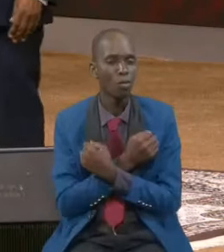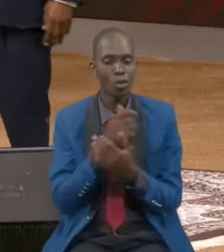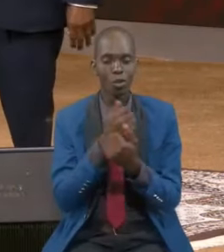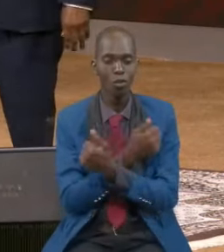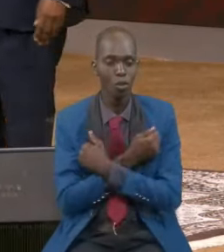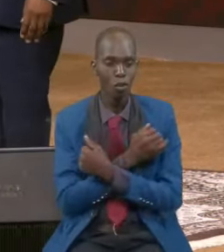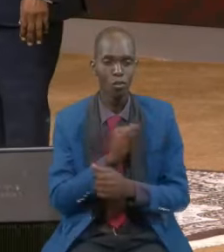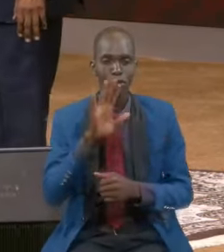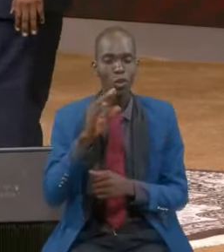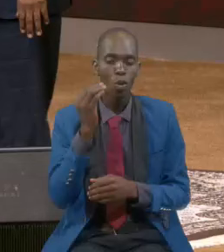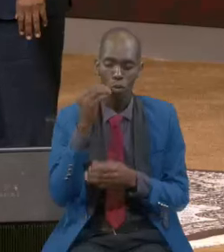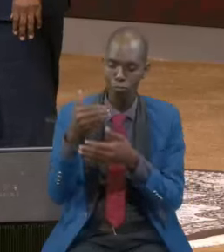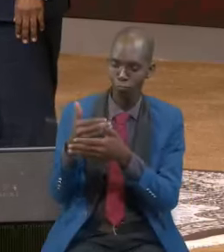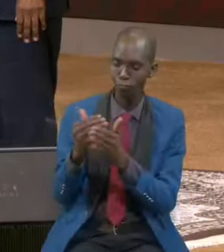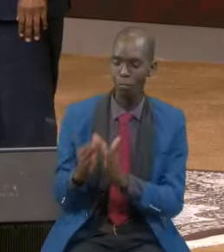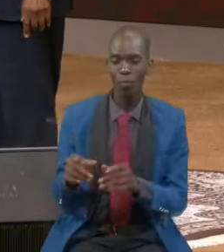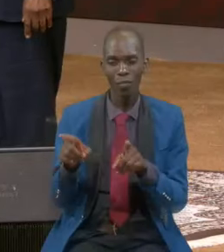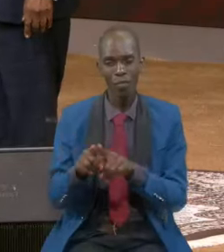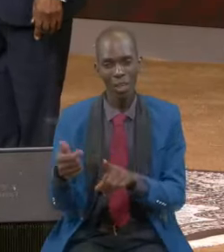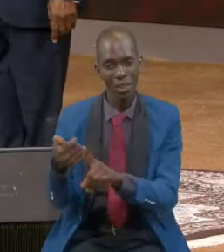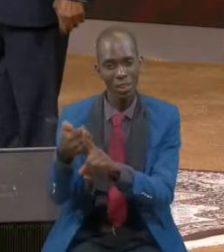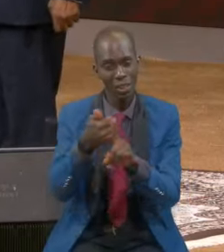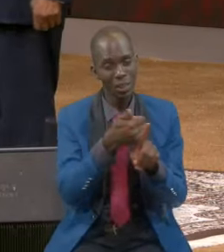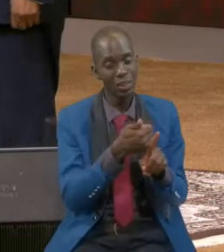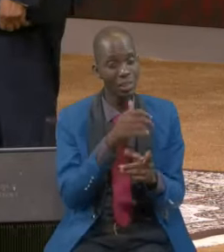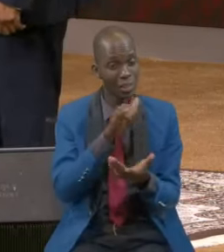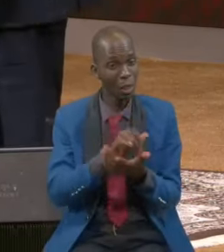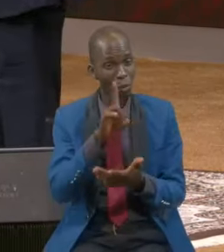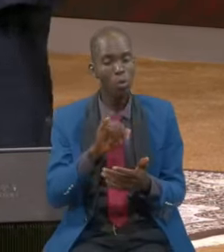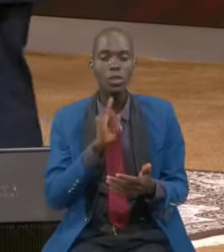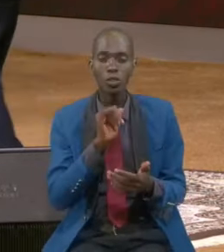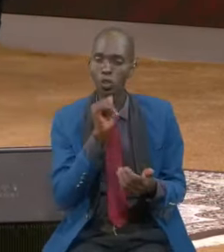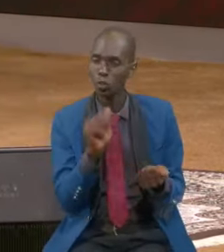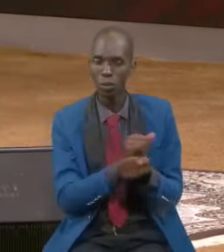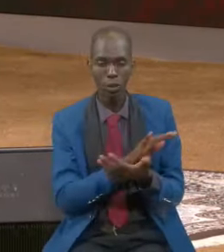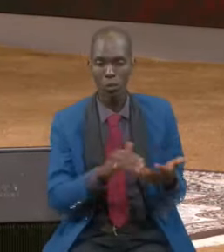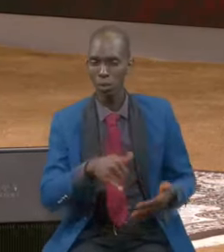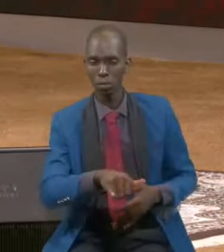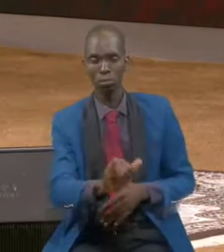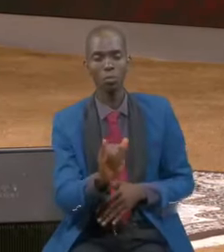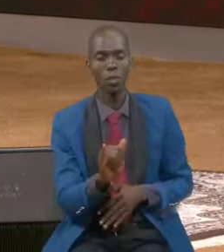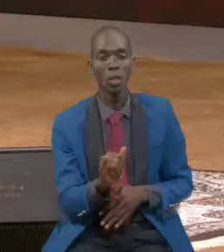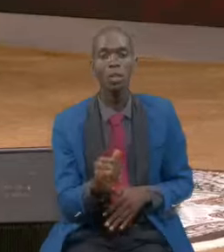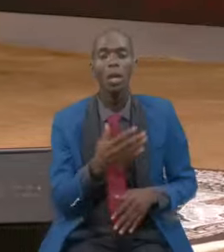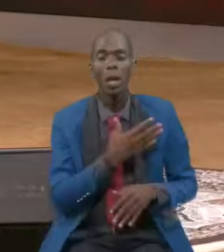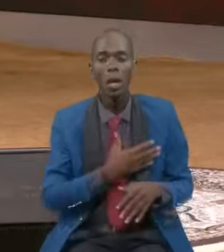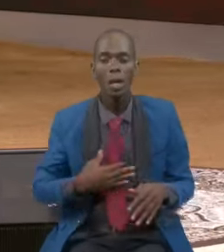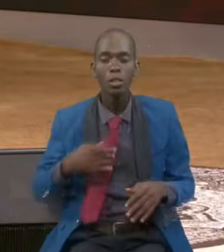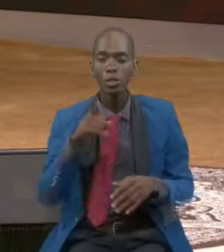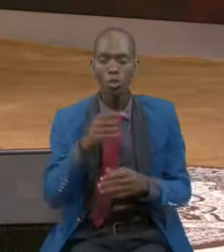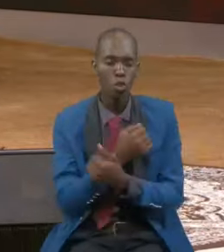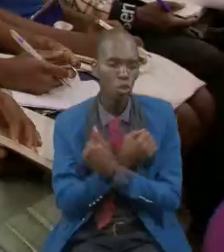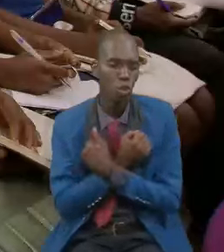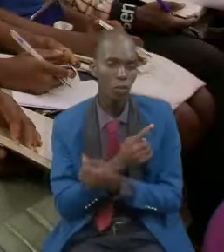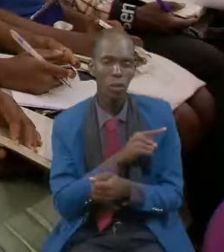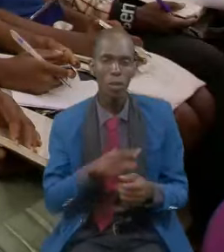as yourself, that one has not been abolished. And loving the Lord with all your heart, all